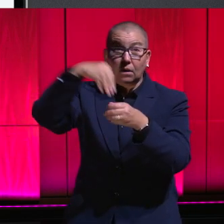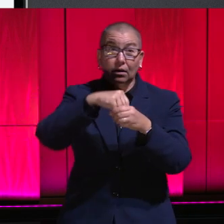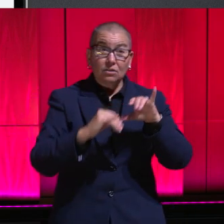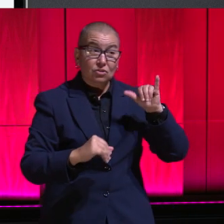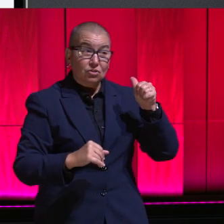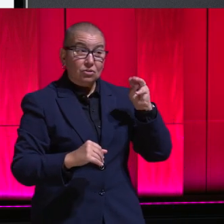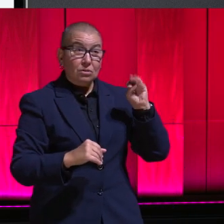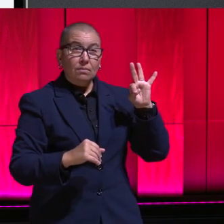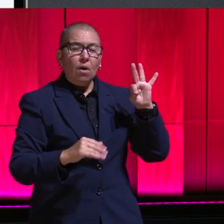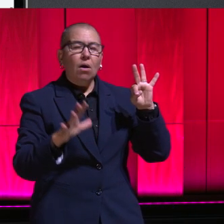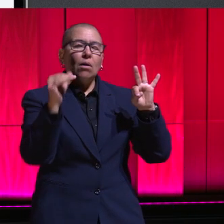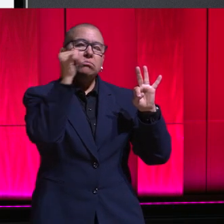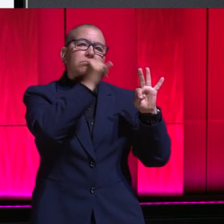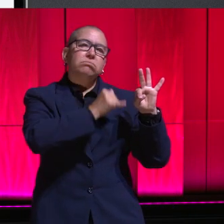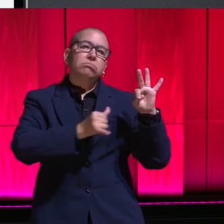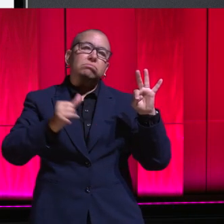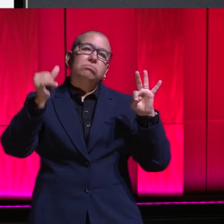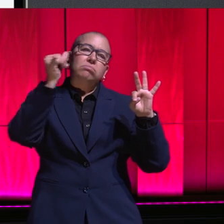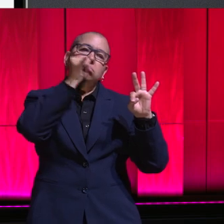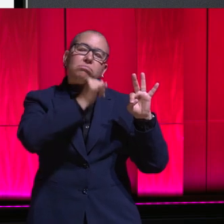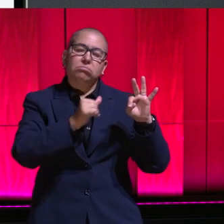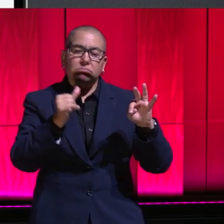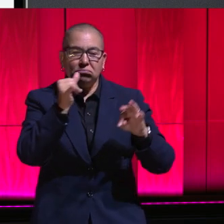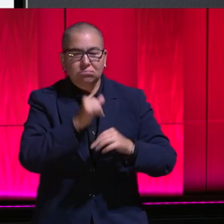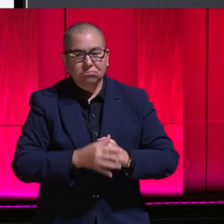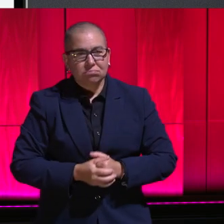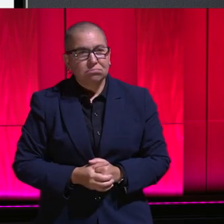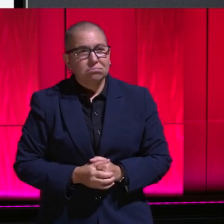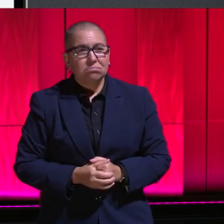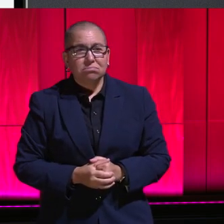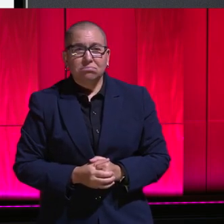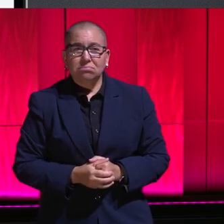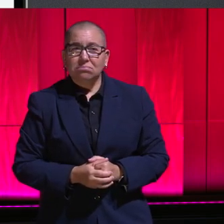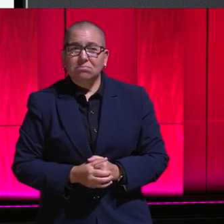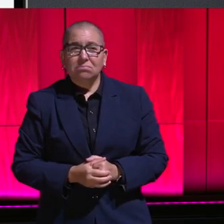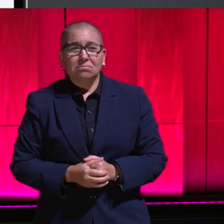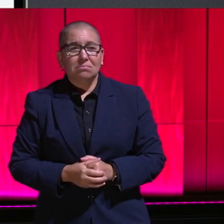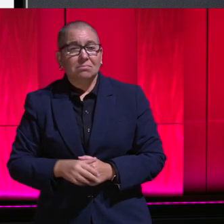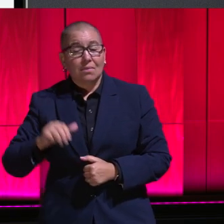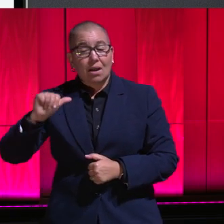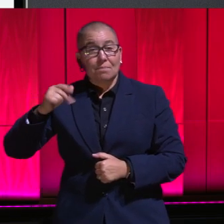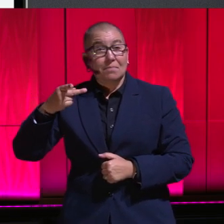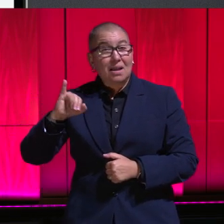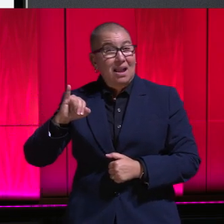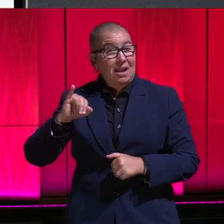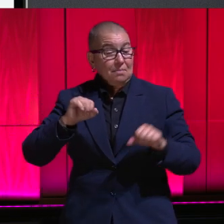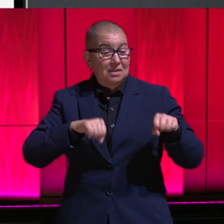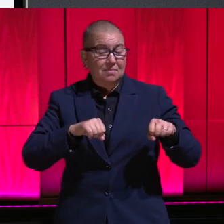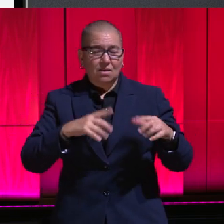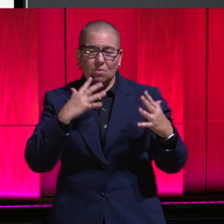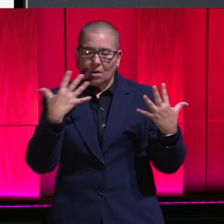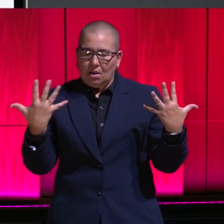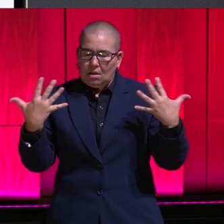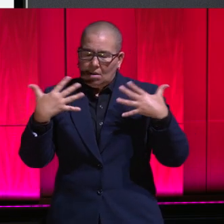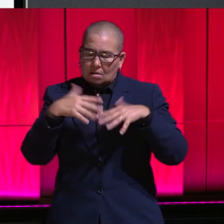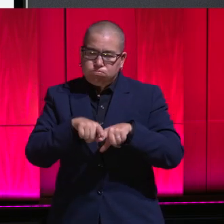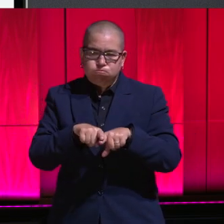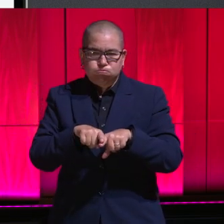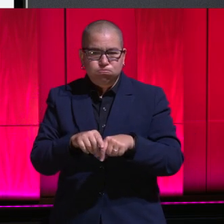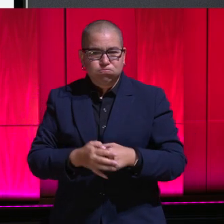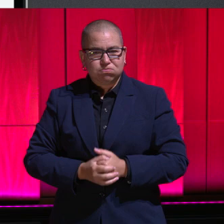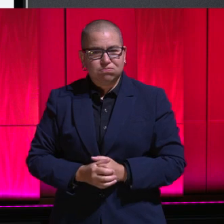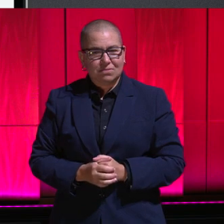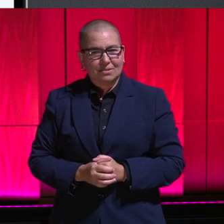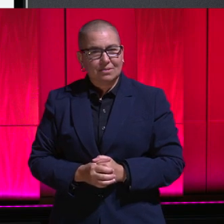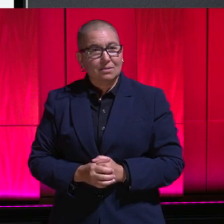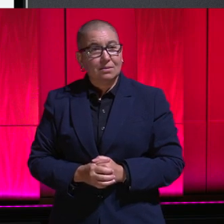our capabilities and our APIs. What would have normally taken dozens of clicks and